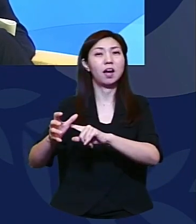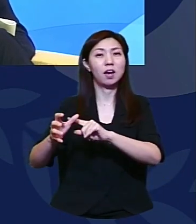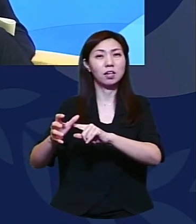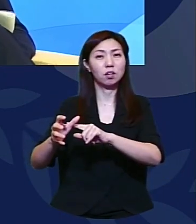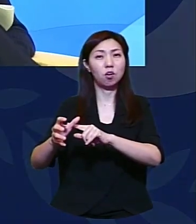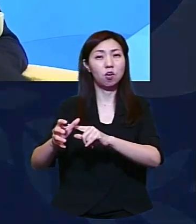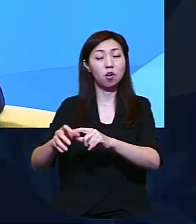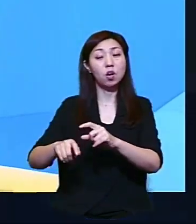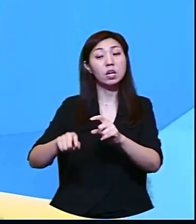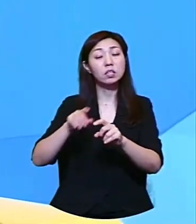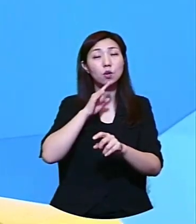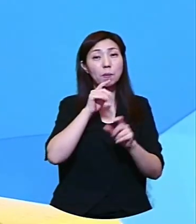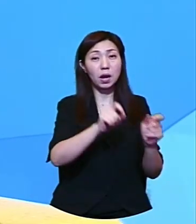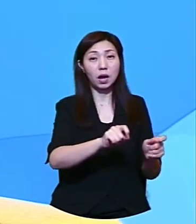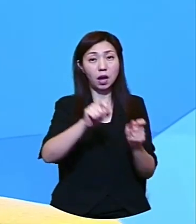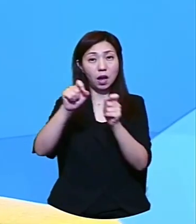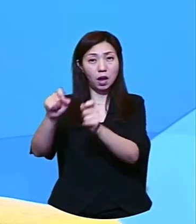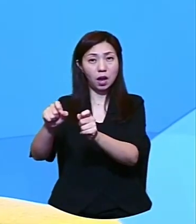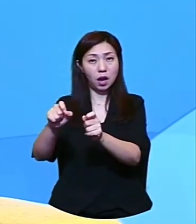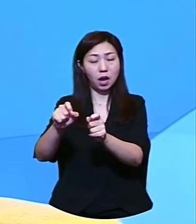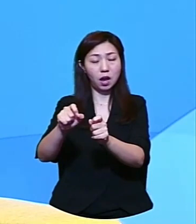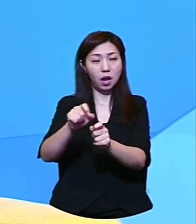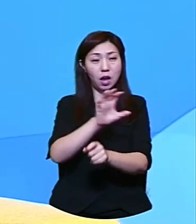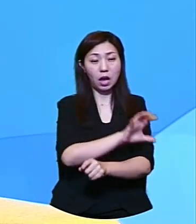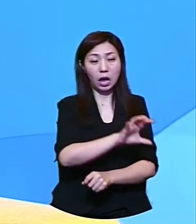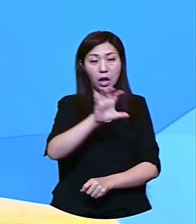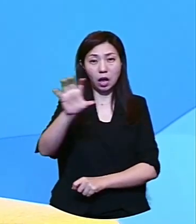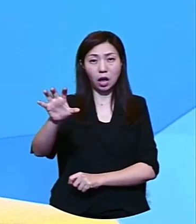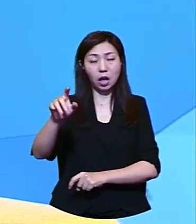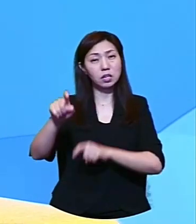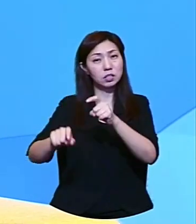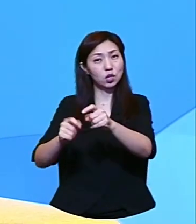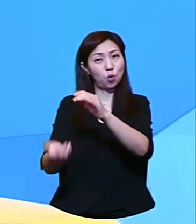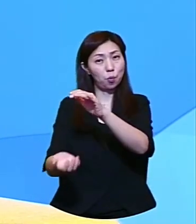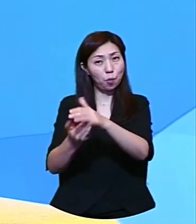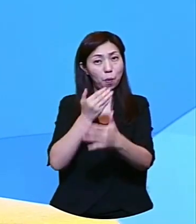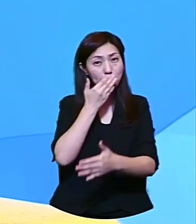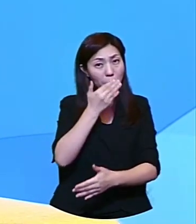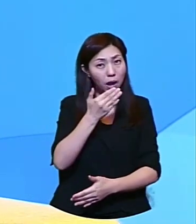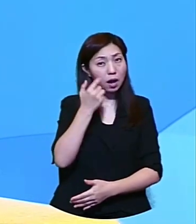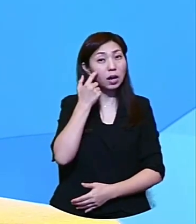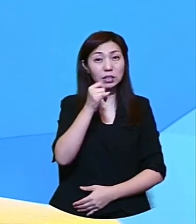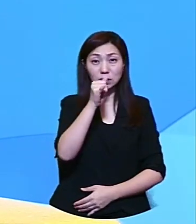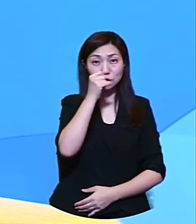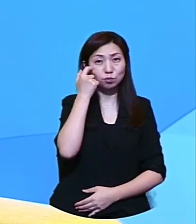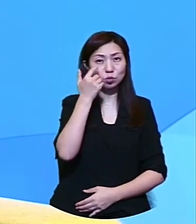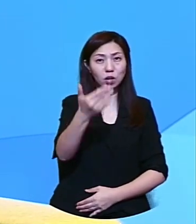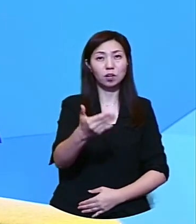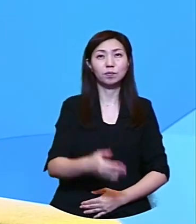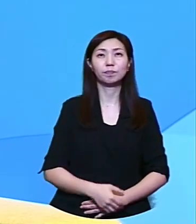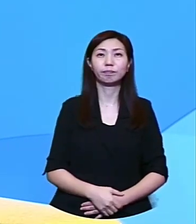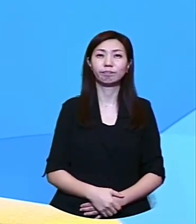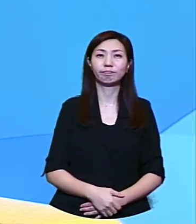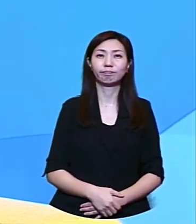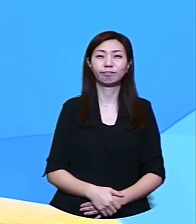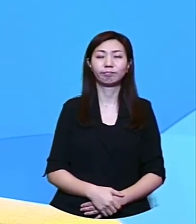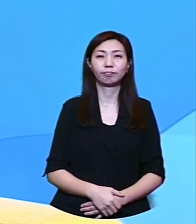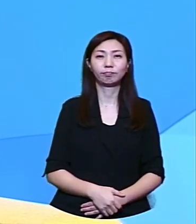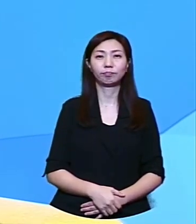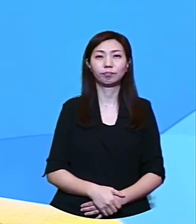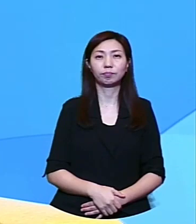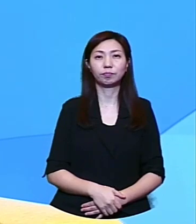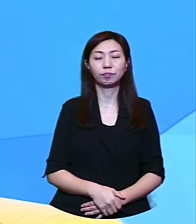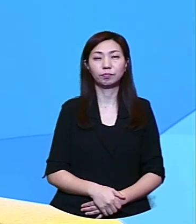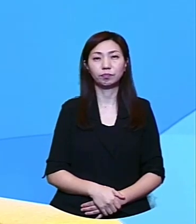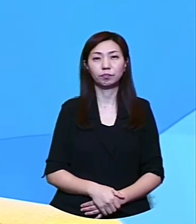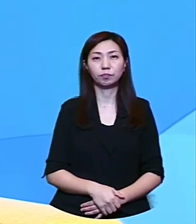possible? Thank you. Yes, in this case, I think I have to talk about the